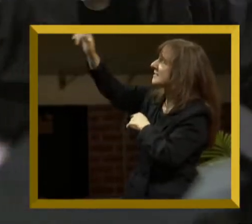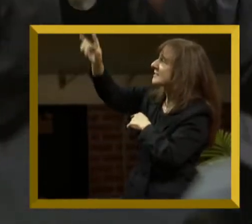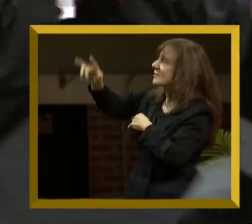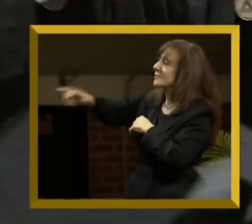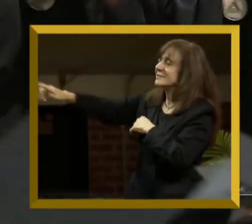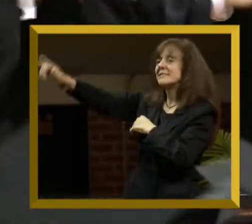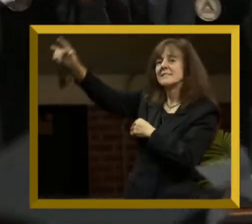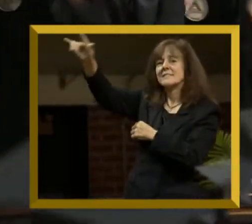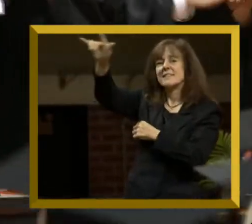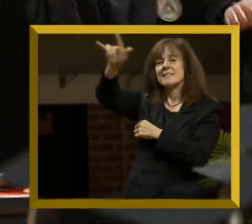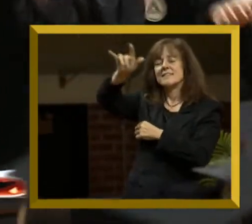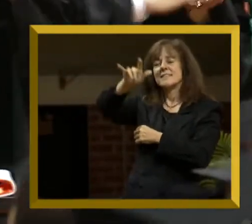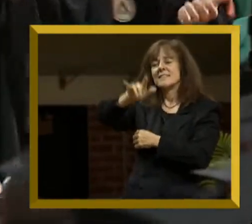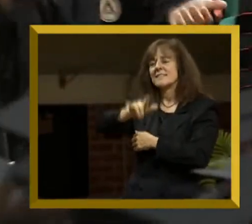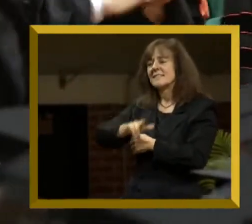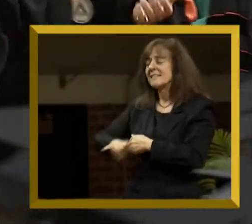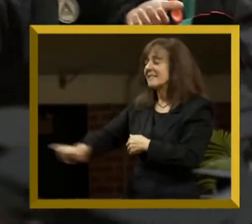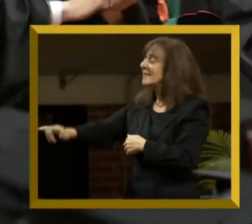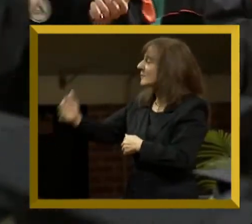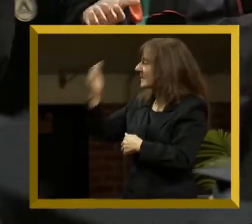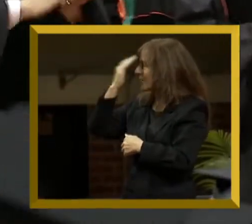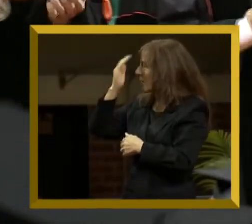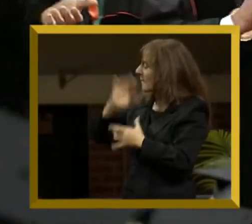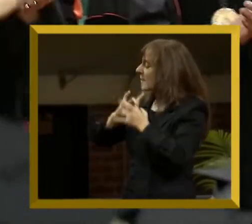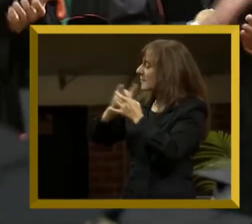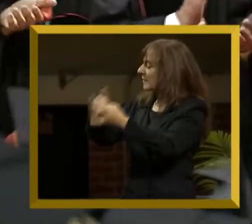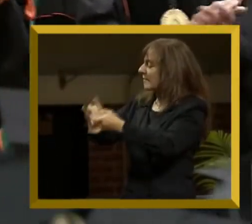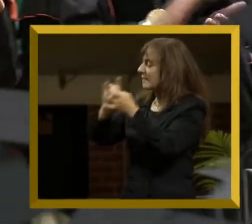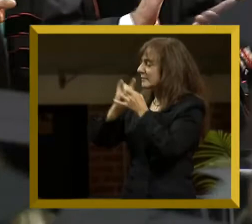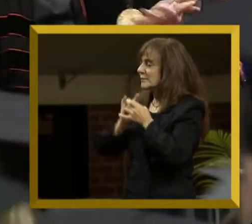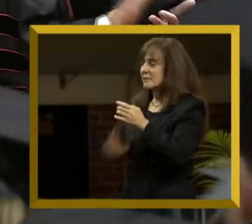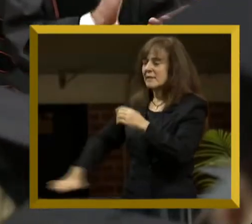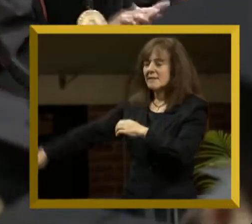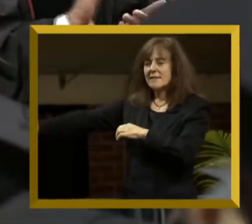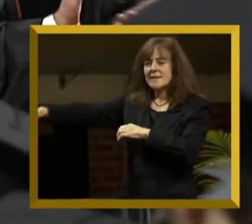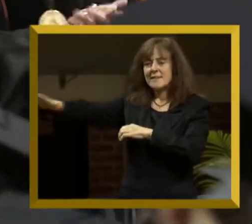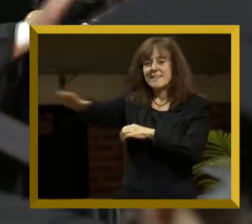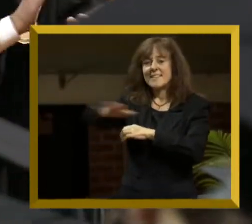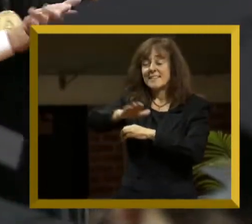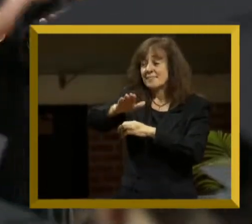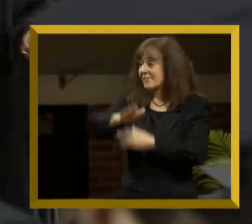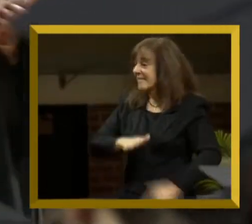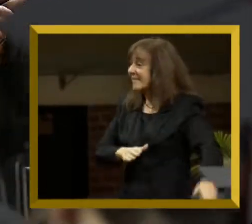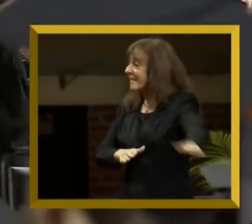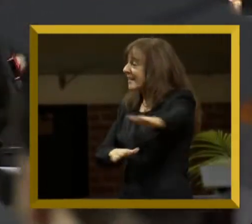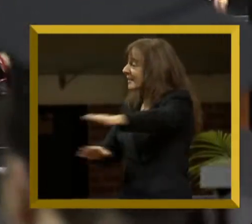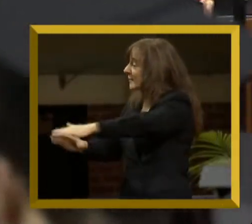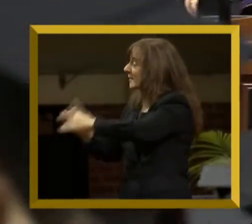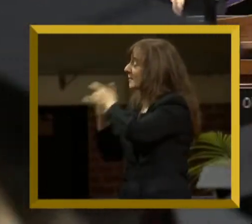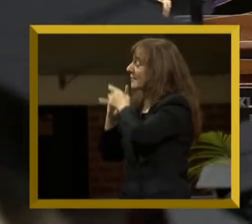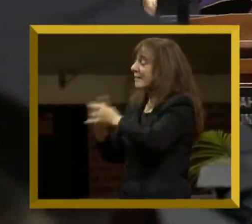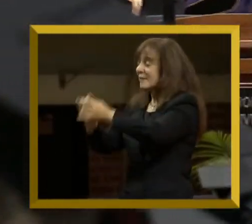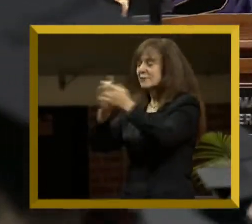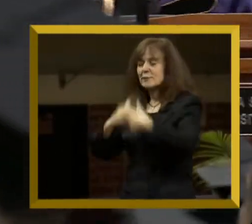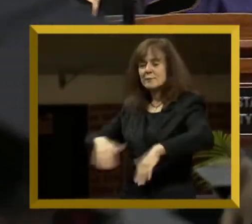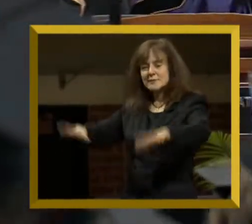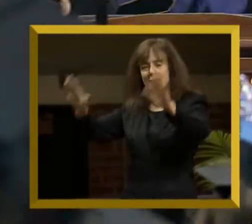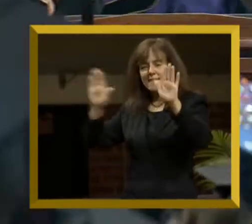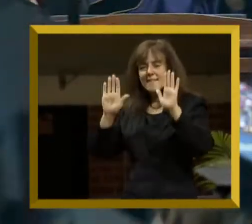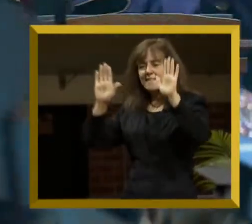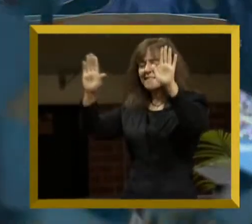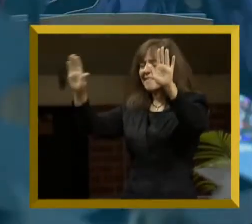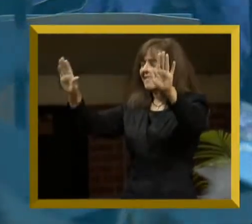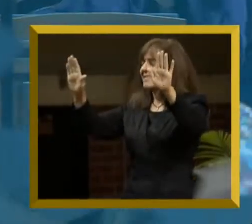lazy circles in the sky. We know we belong to the land, and the land we belong to